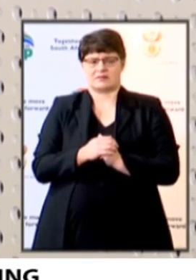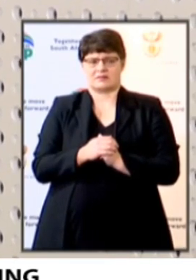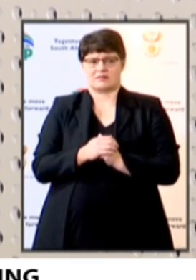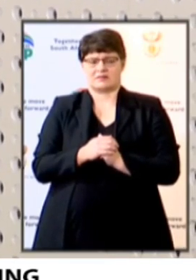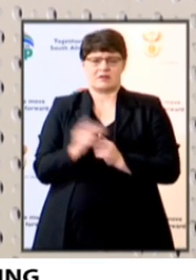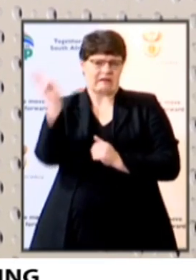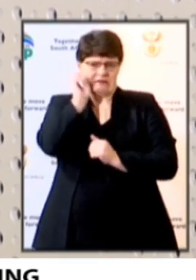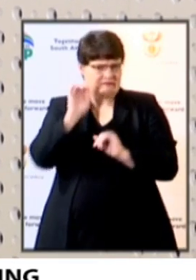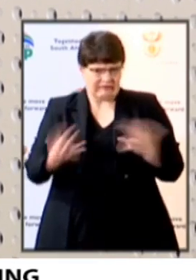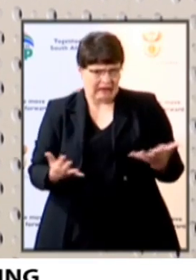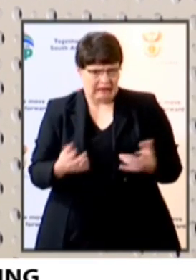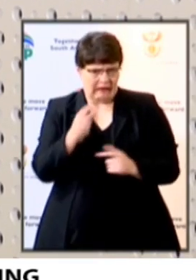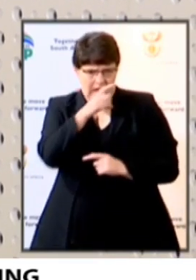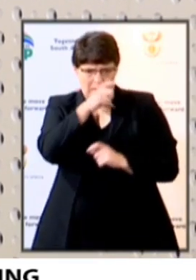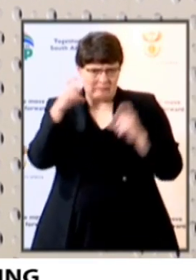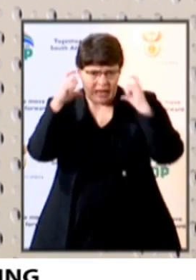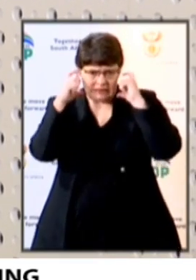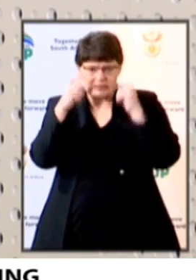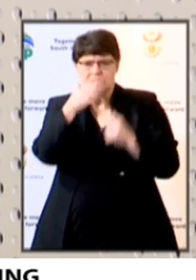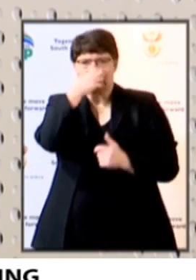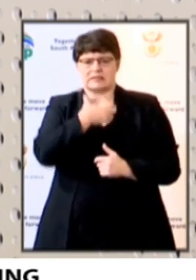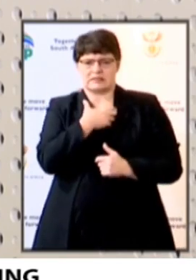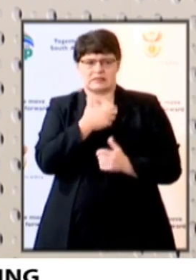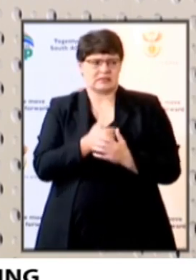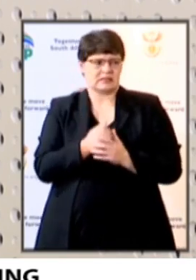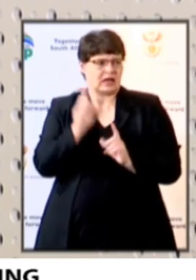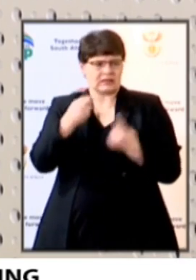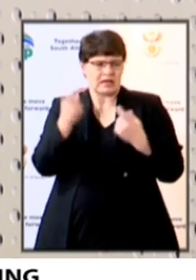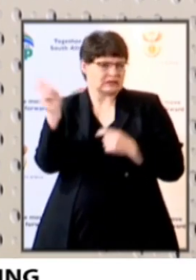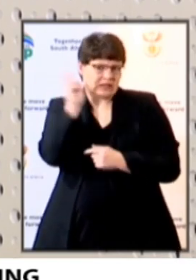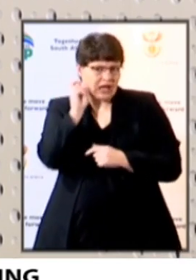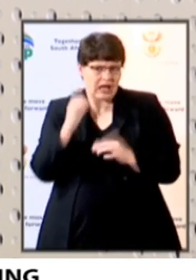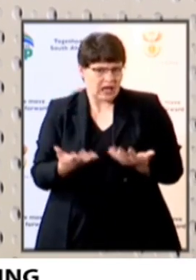They can't hear me. You can't hear me.